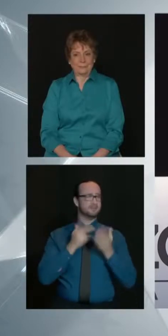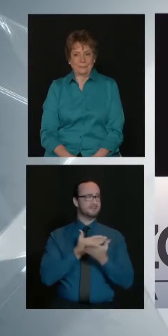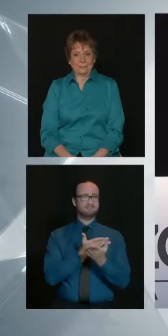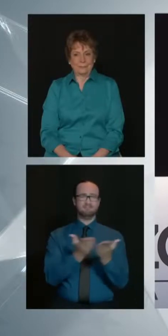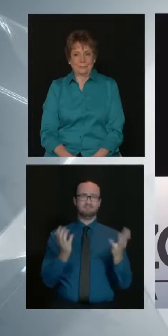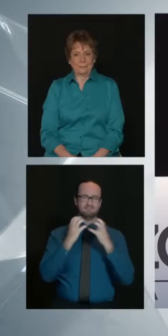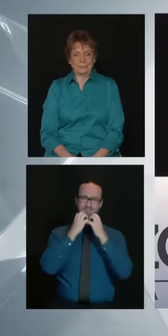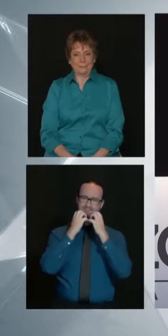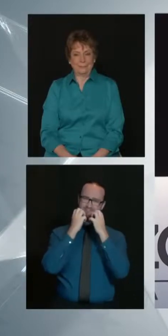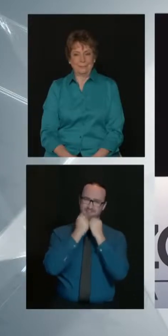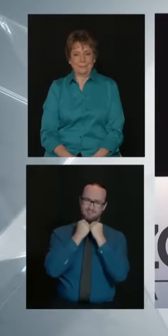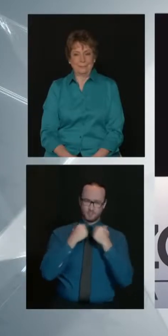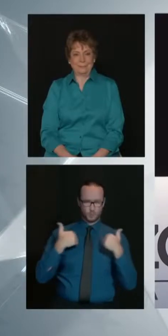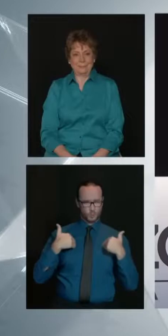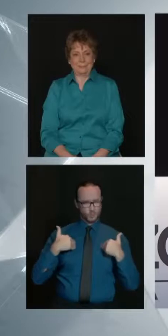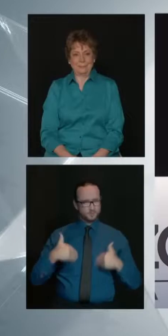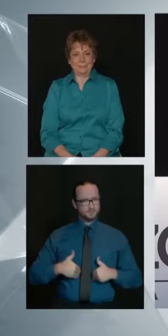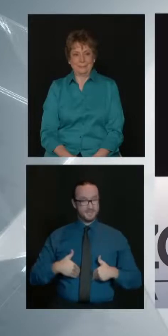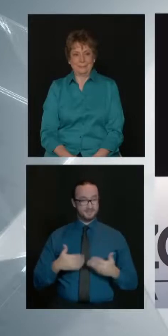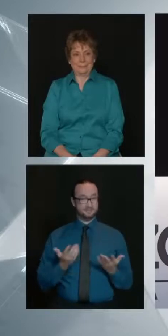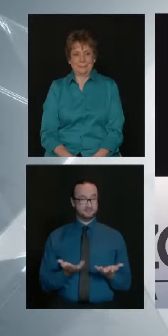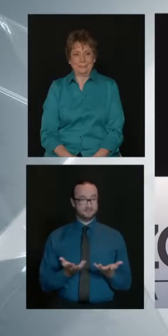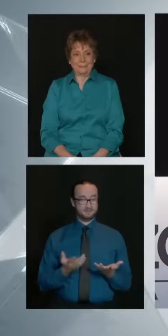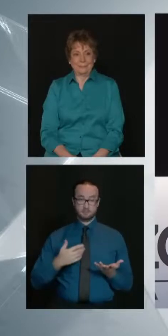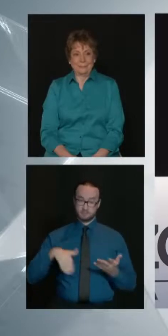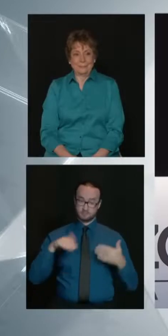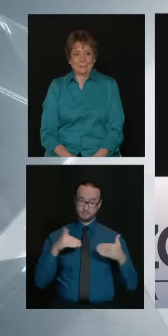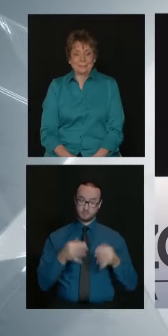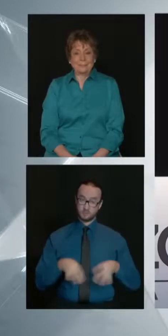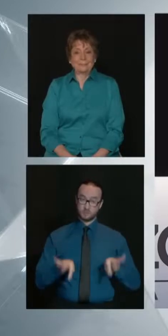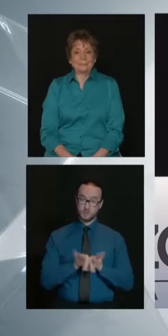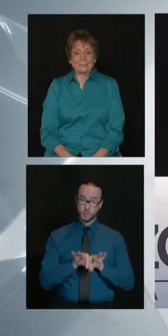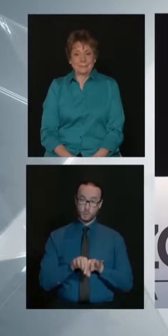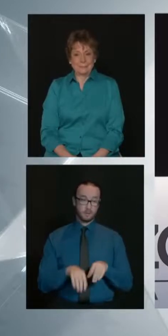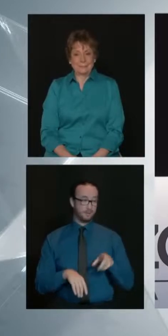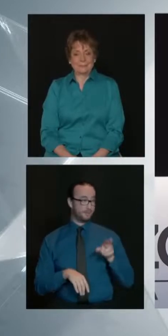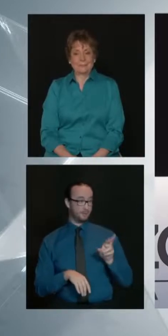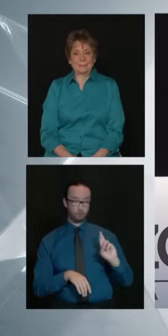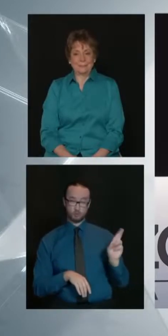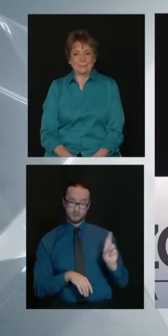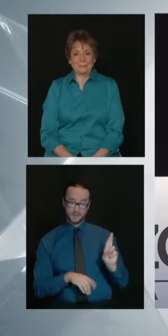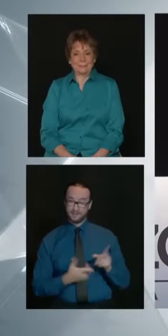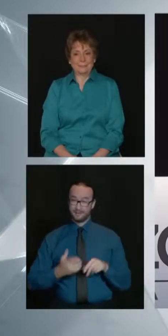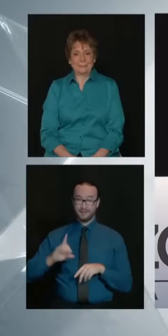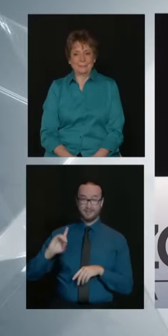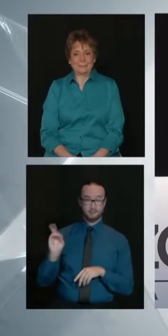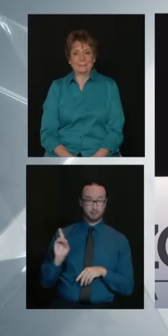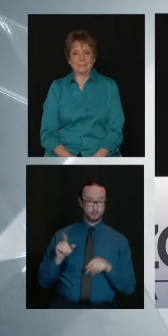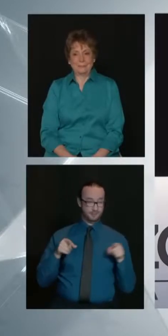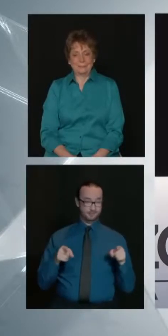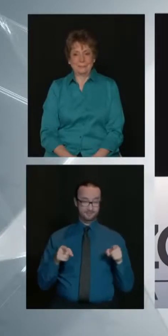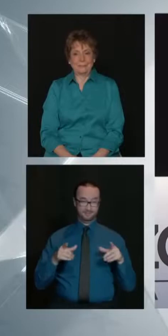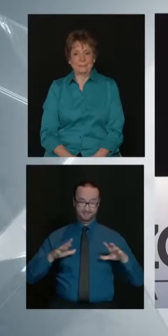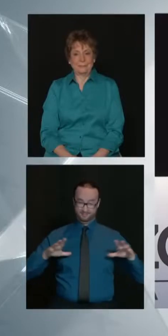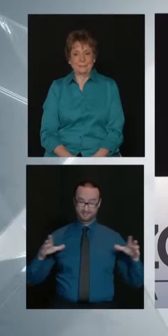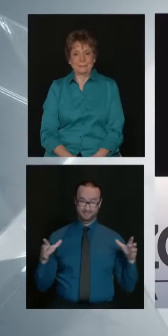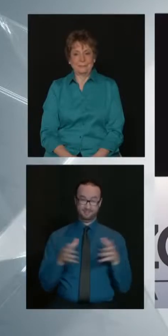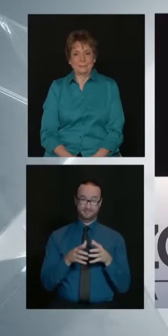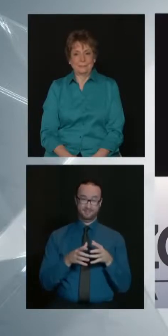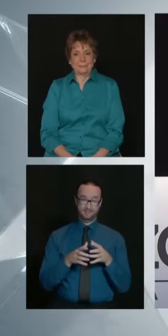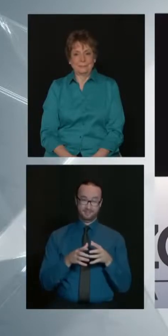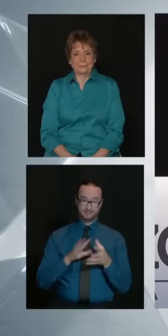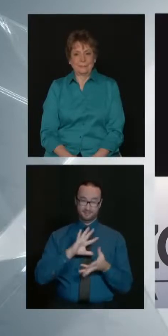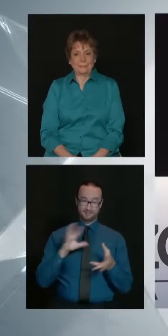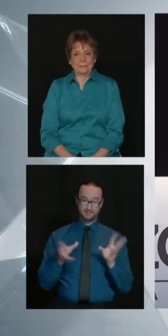together, both are responsible for $31 trillion in debt and the highest inflation we've seen in